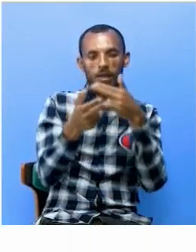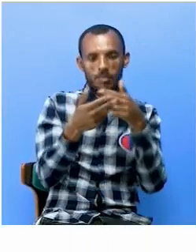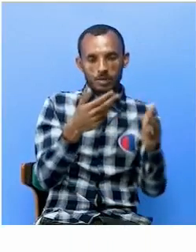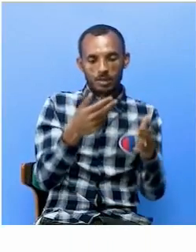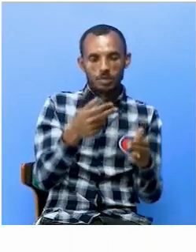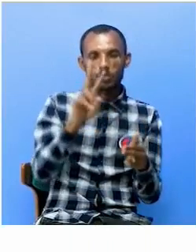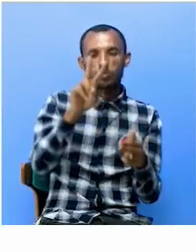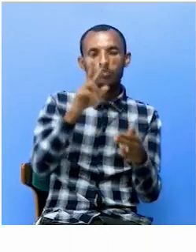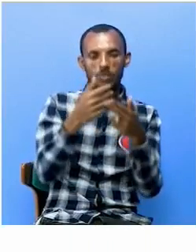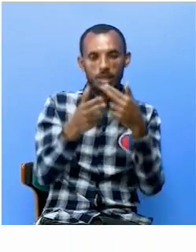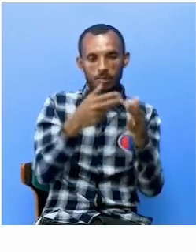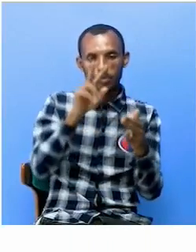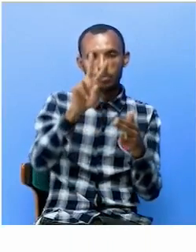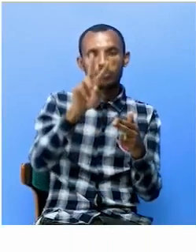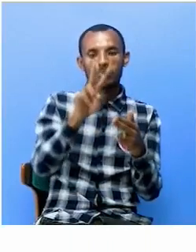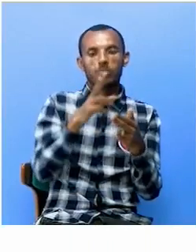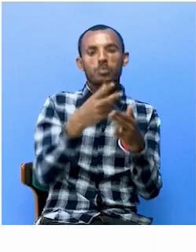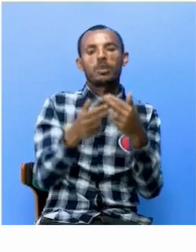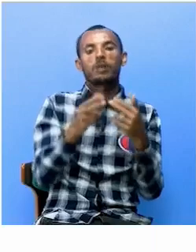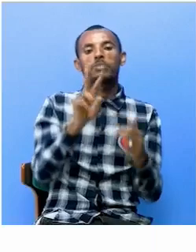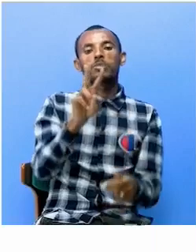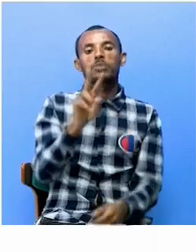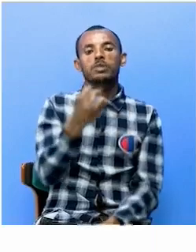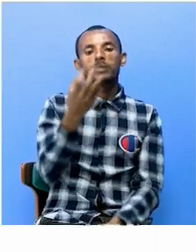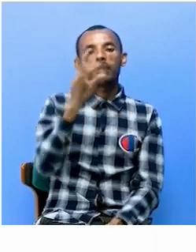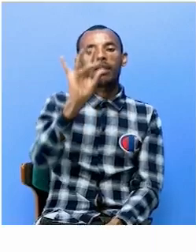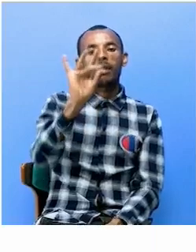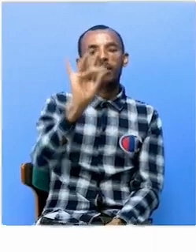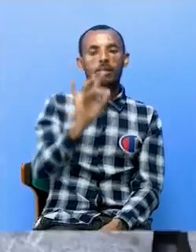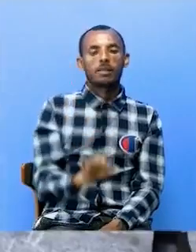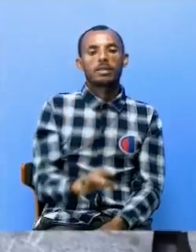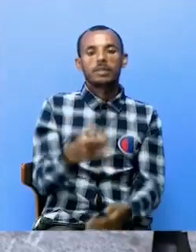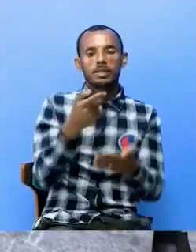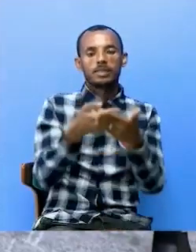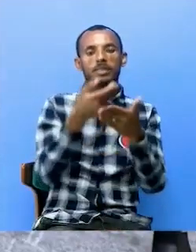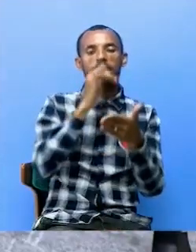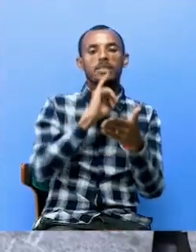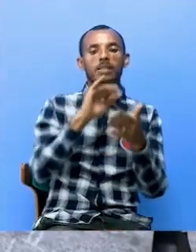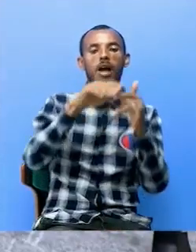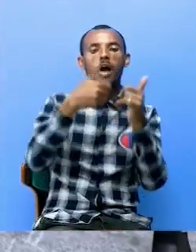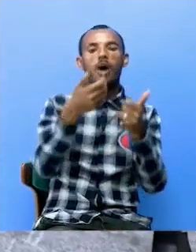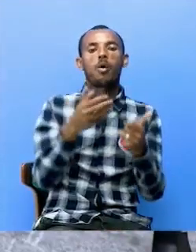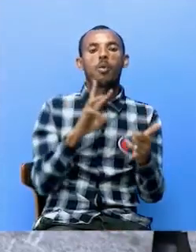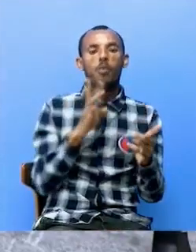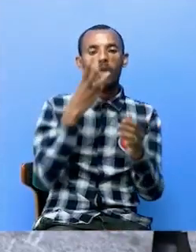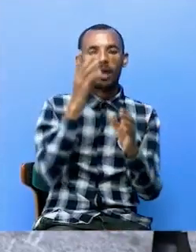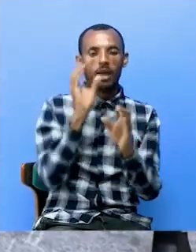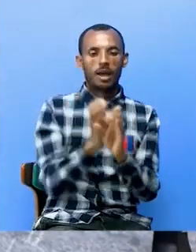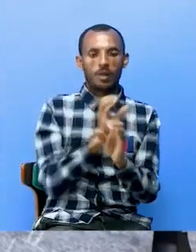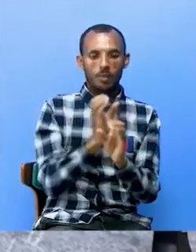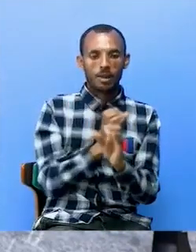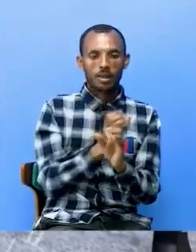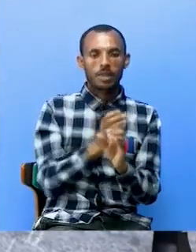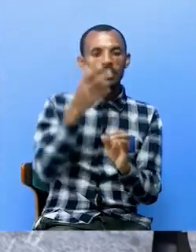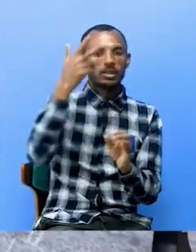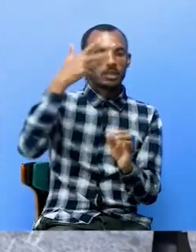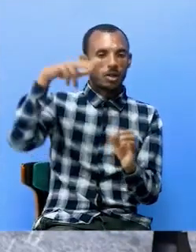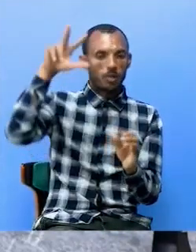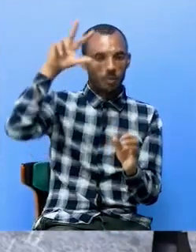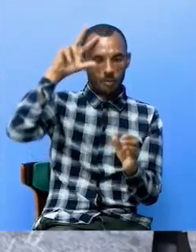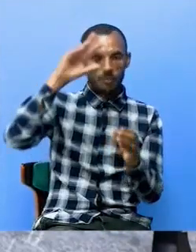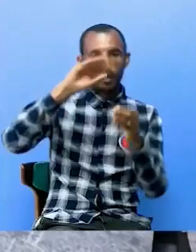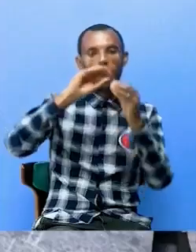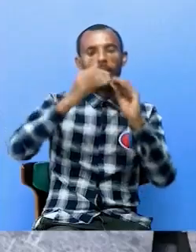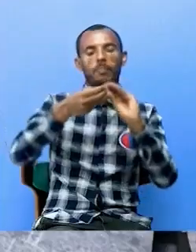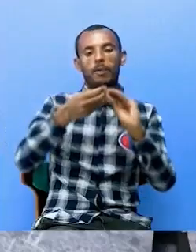2 times 2, 8. Okay, so this is how we calculate the cube of a